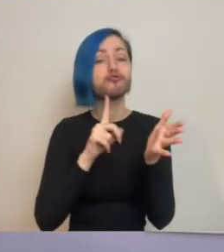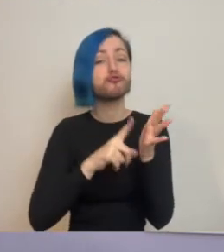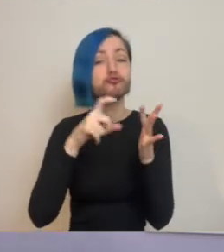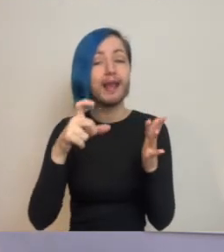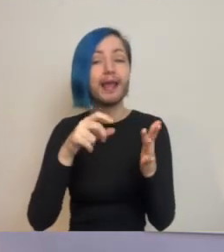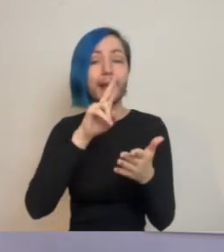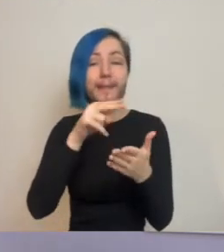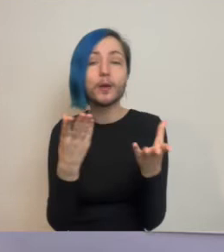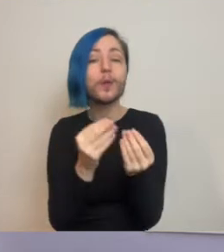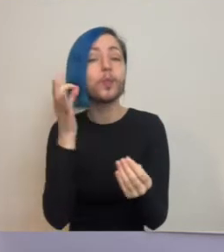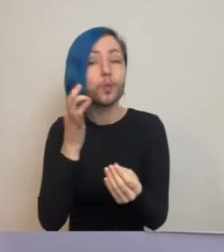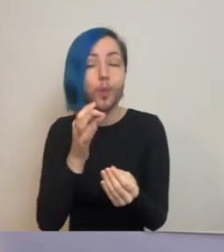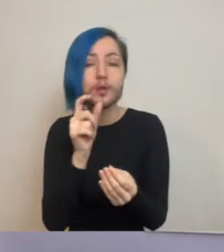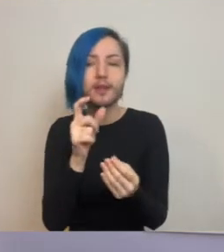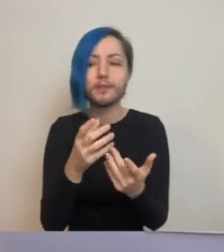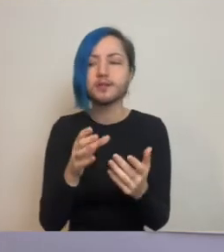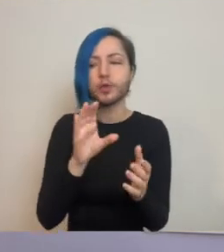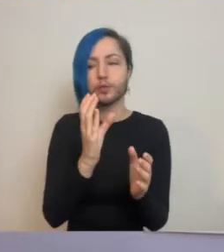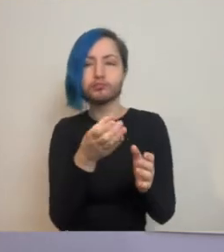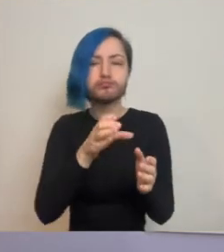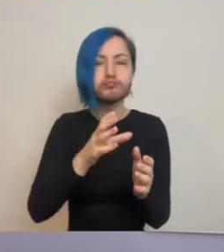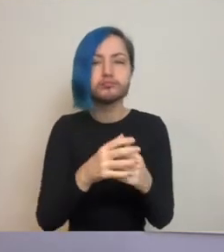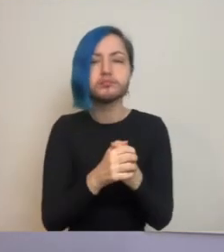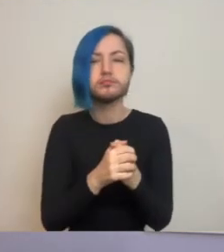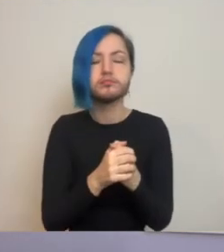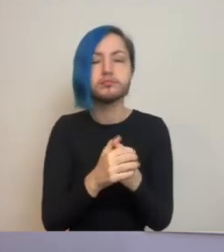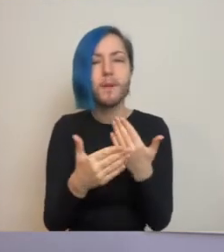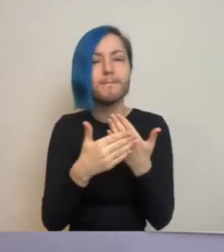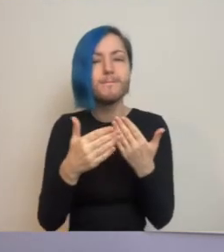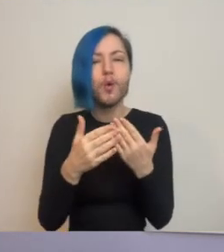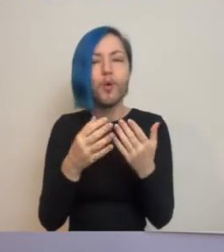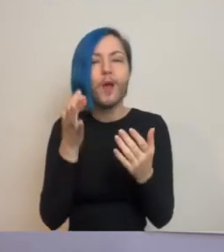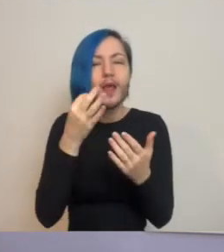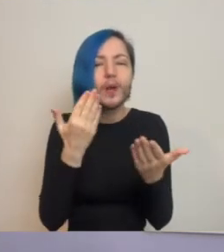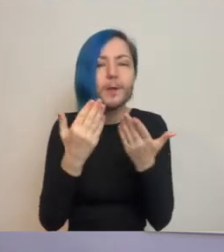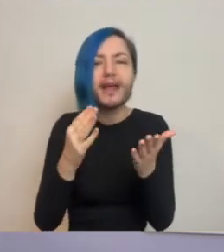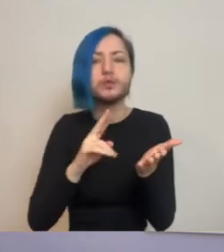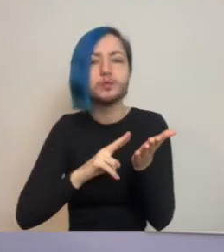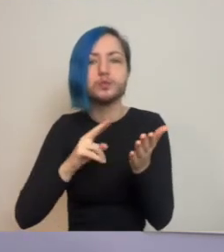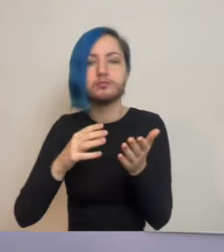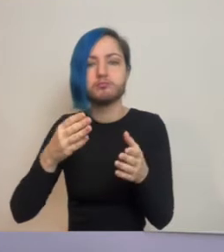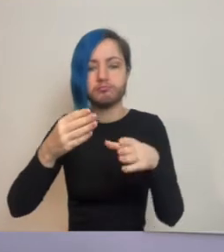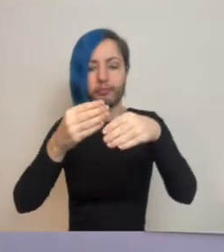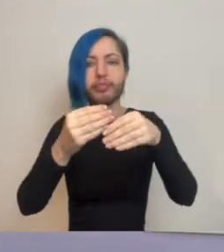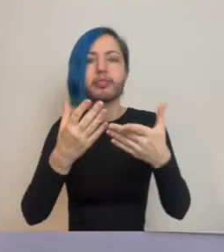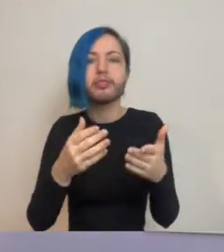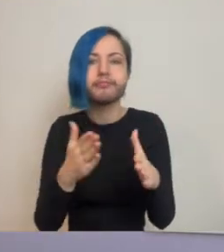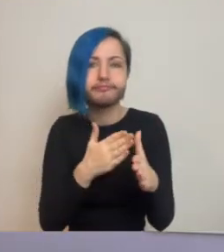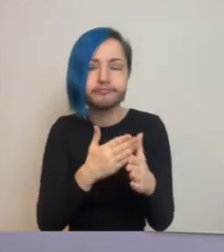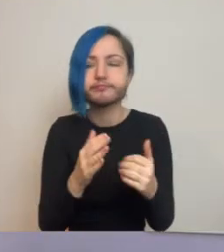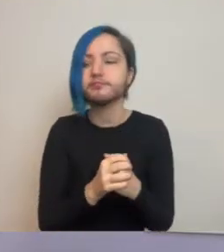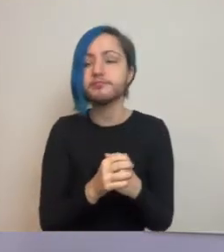It's got a little bit of water mixed in it, so it's quite movable and a little bit more runny than it would be if it came out of the tube. And this is a really